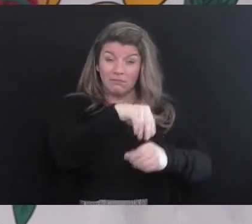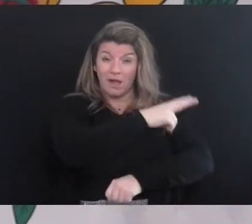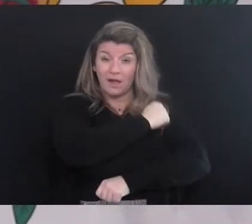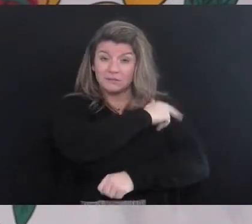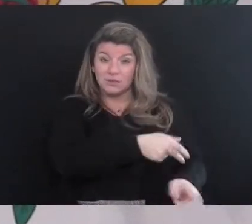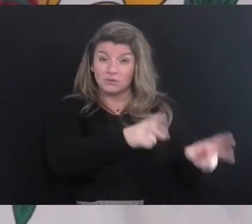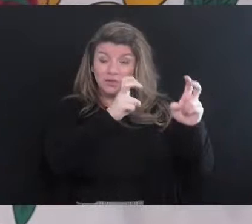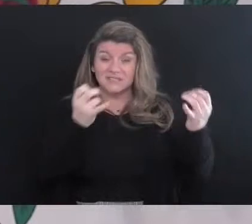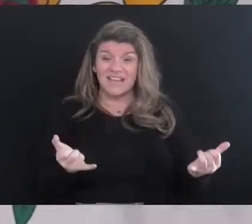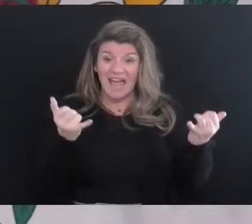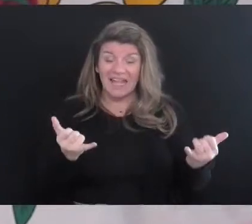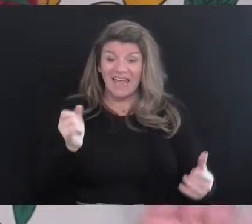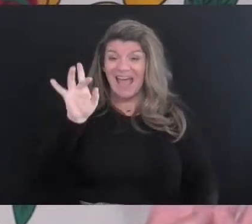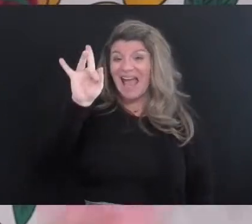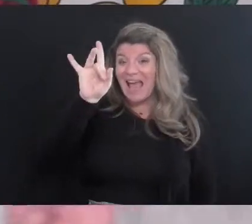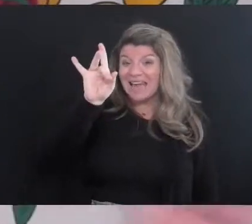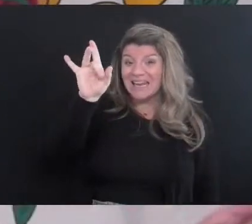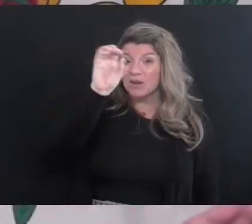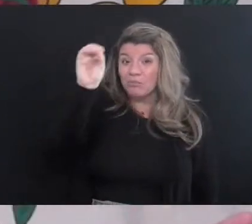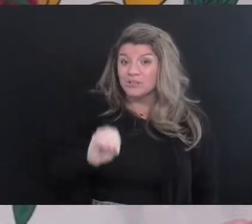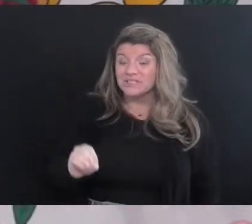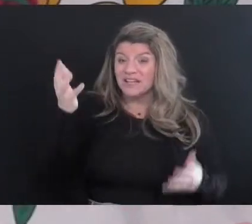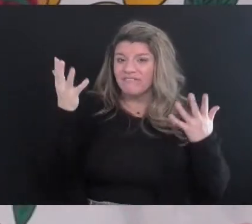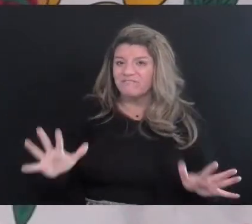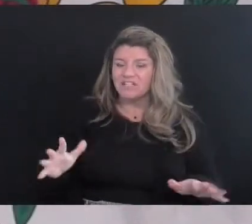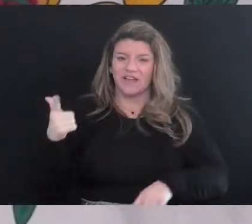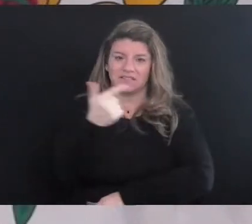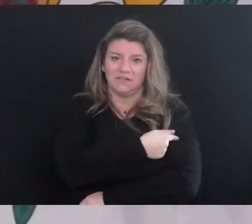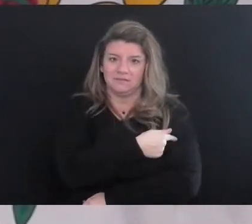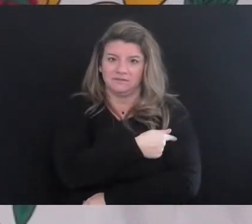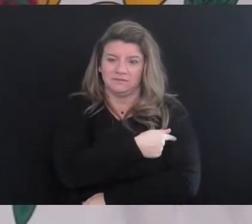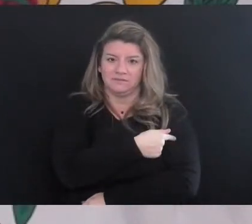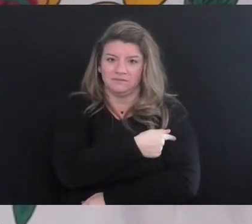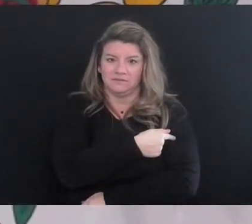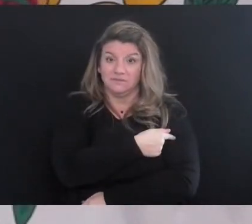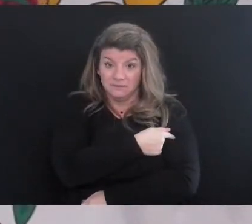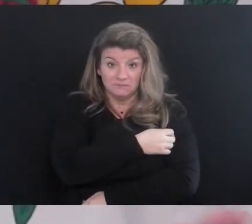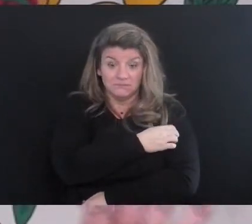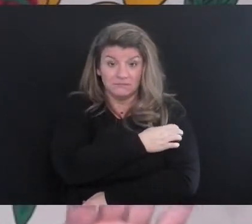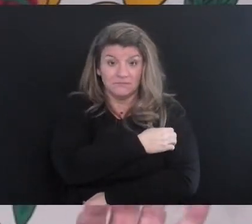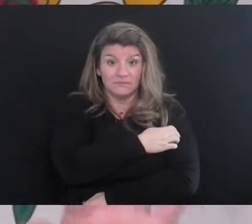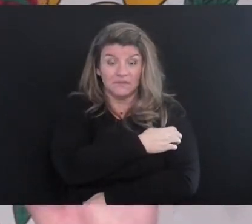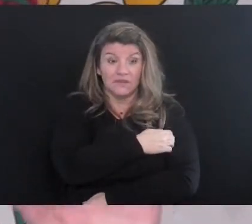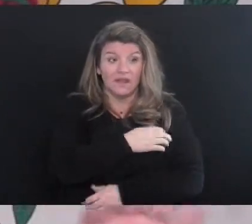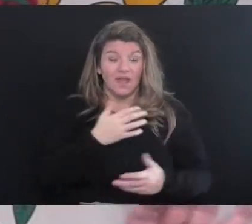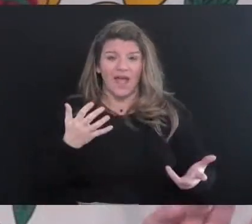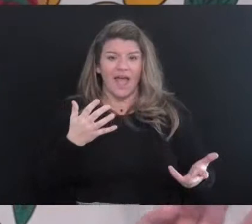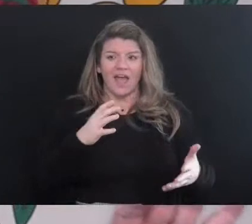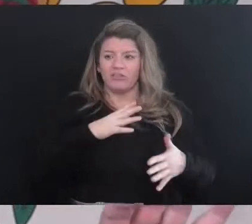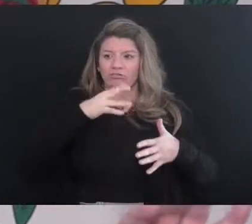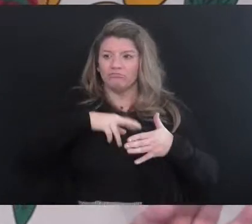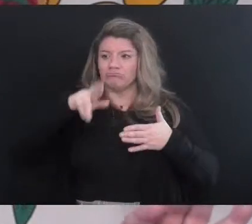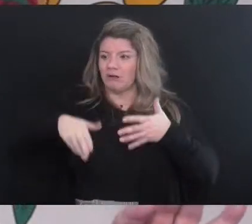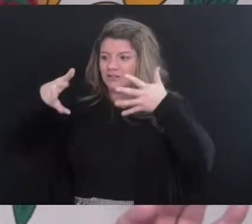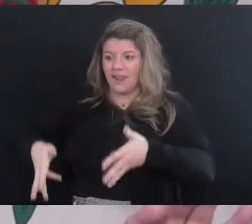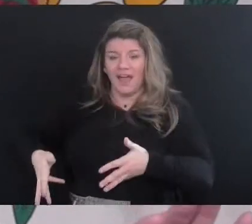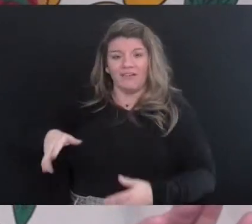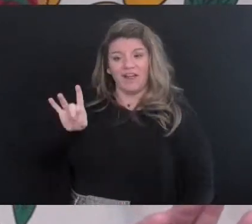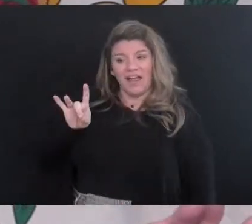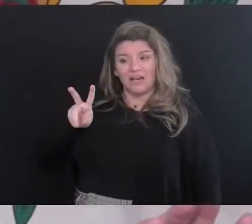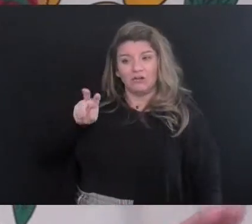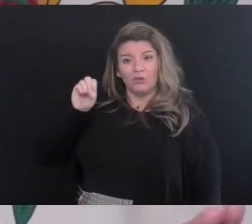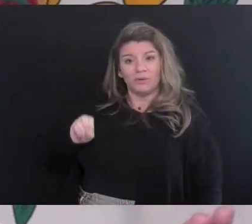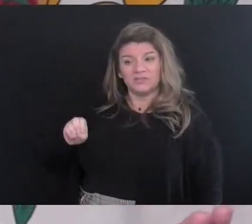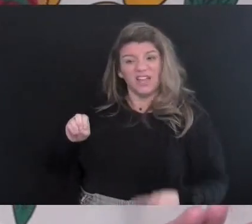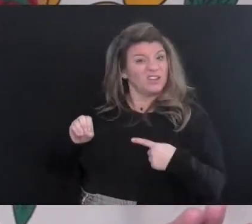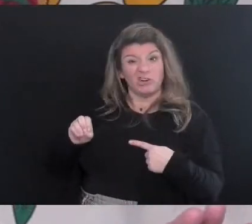today, 18% of them have been vaccinated, you know, and all the rest of them, the whole other 82%